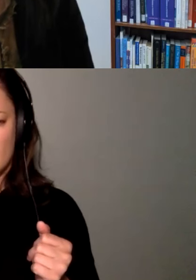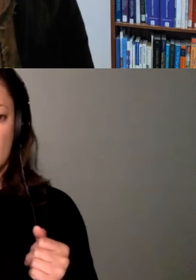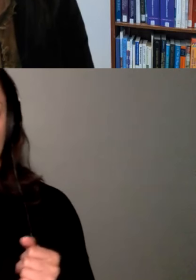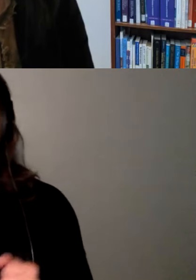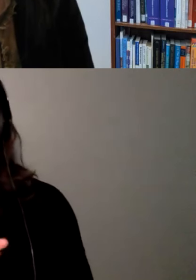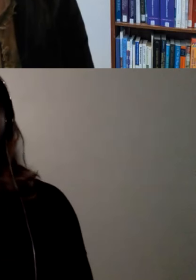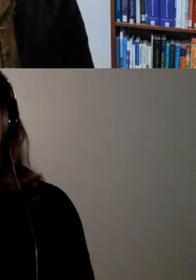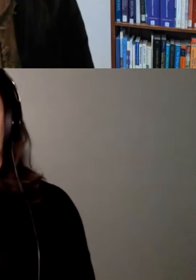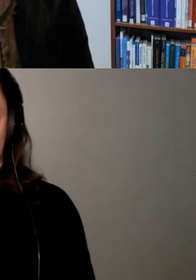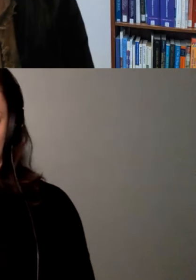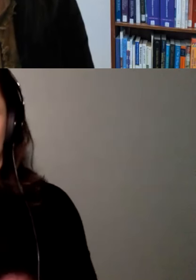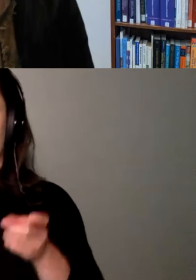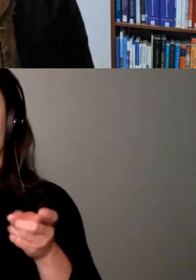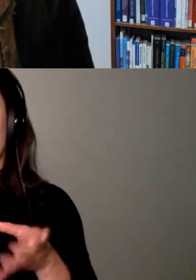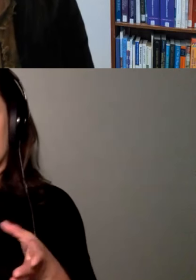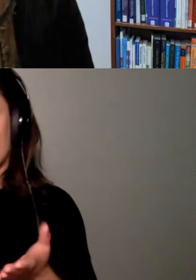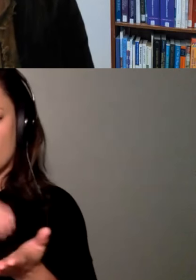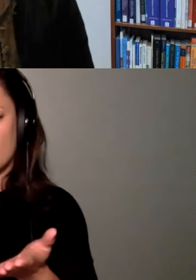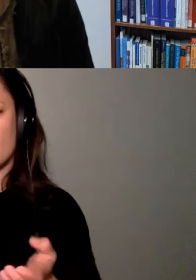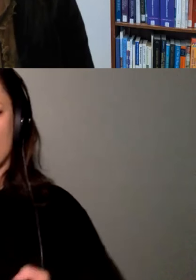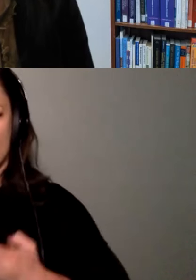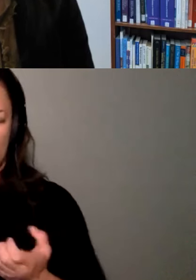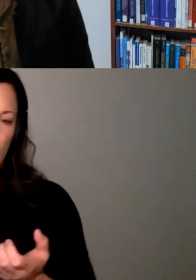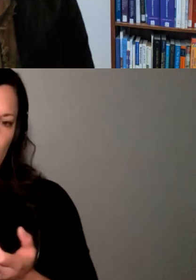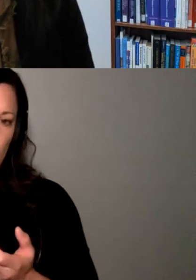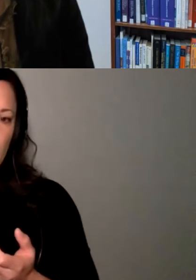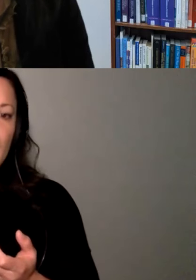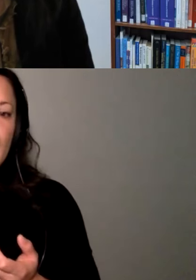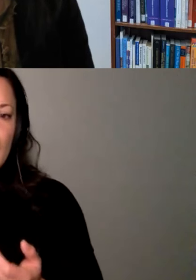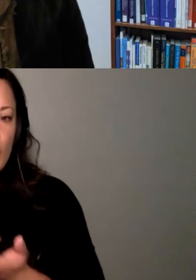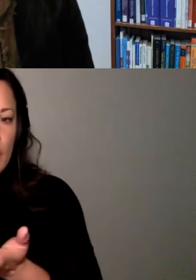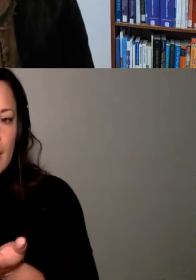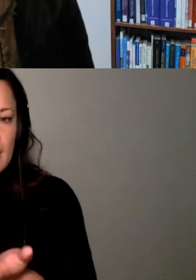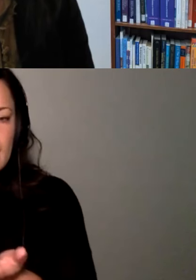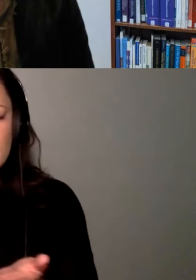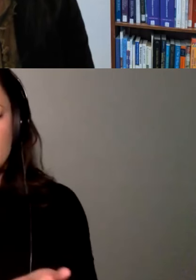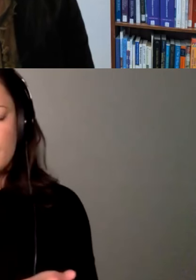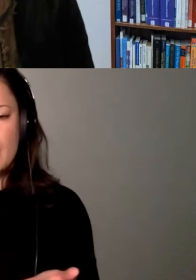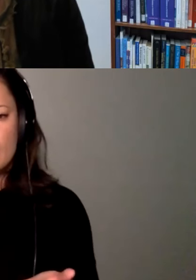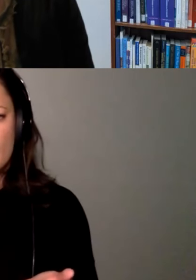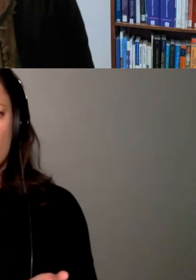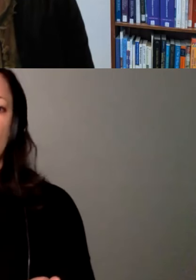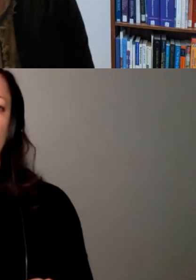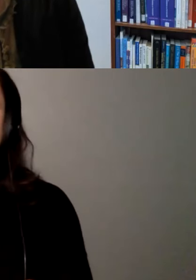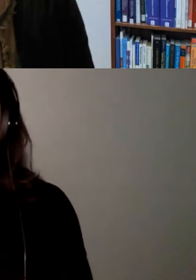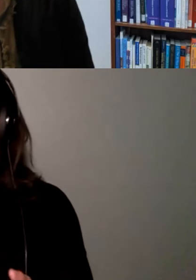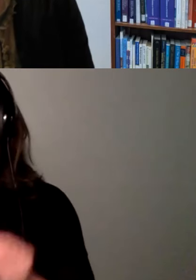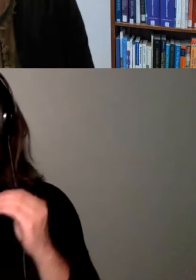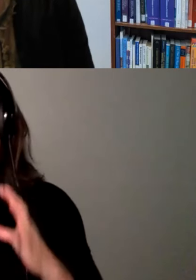the director of the Learning and Emotional Assessment Program at Mass General, as well as an assistant professor of psychology at Harvard Medical